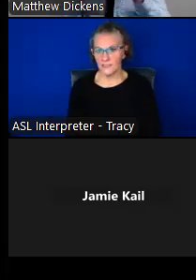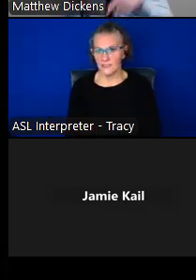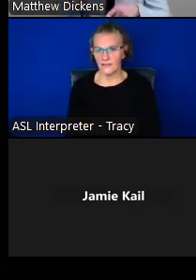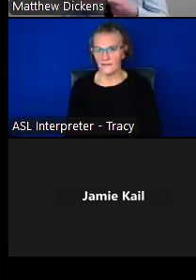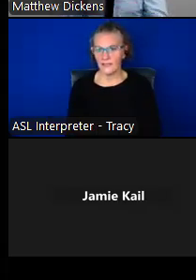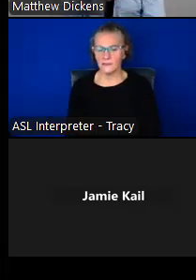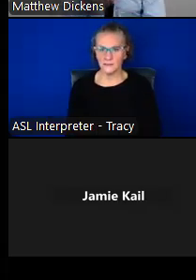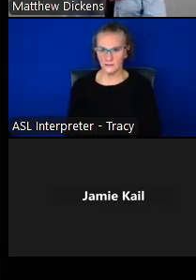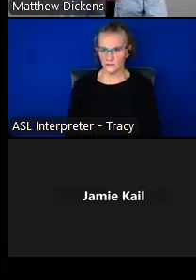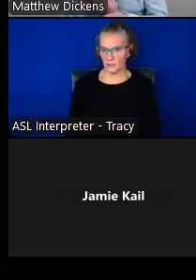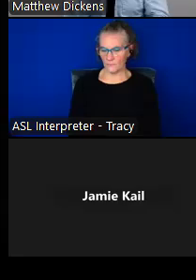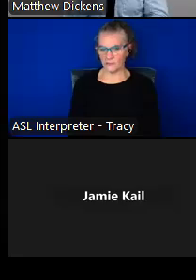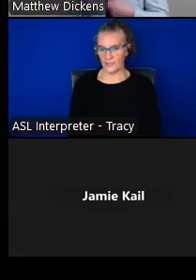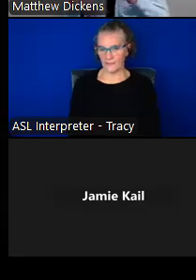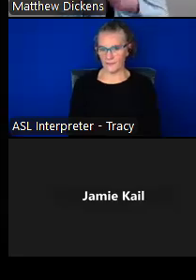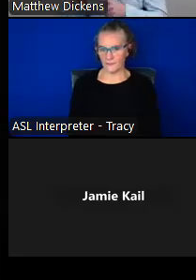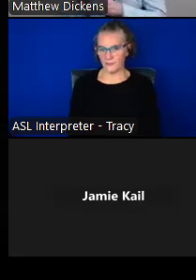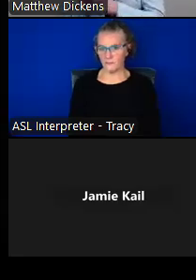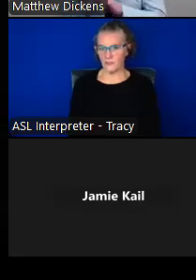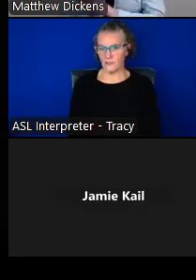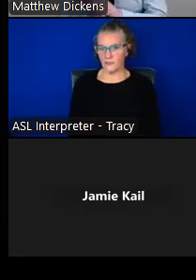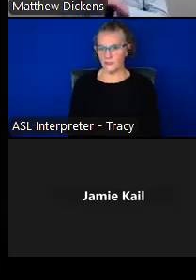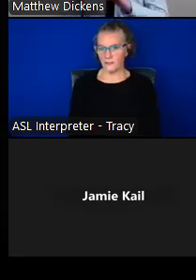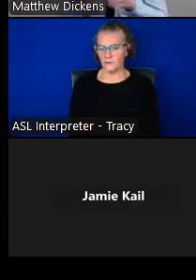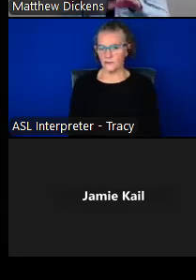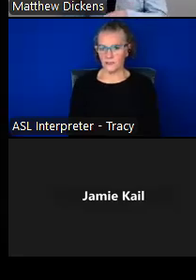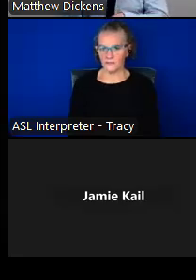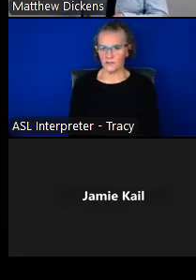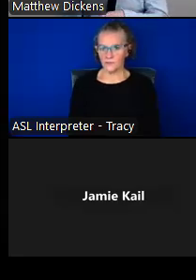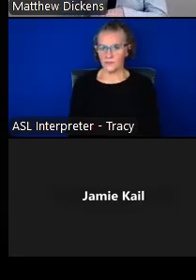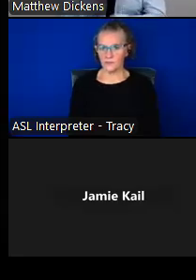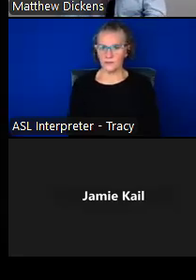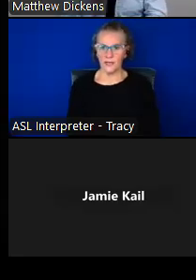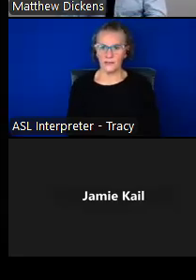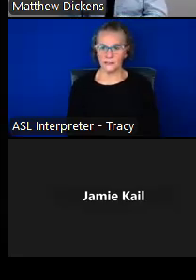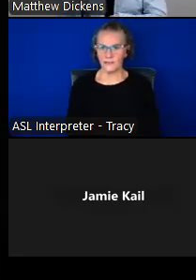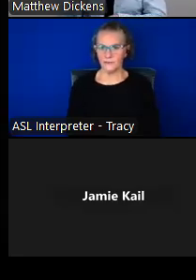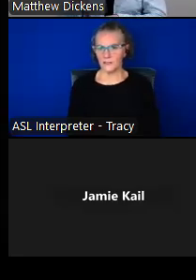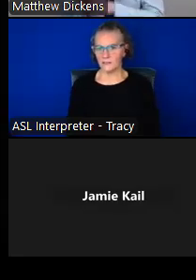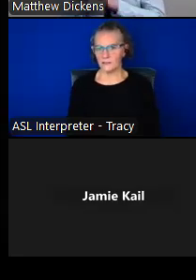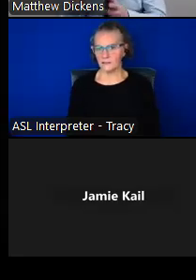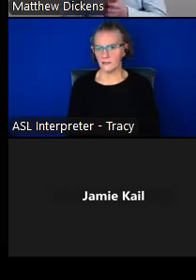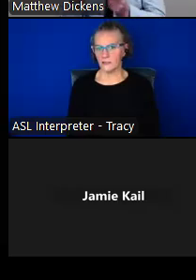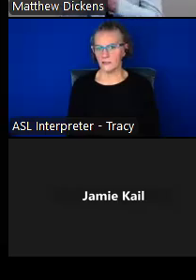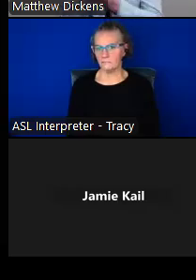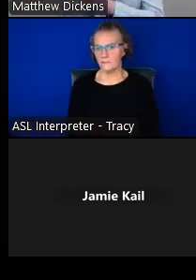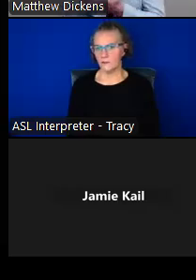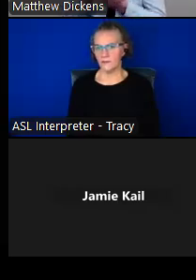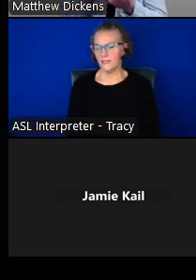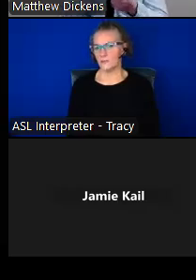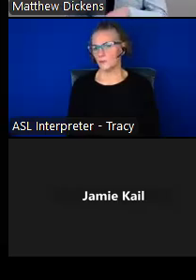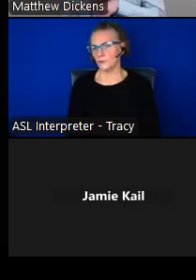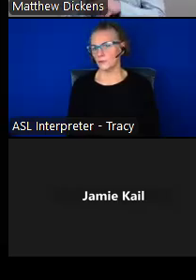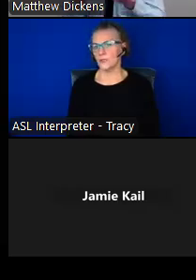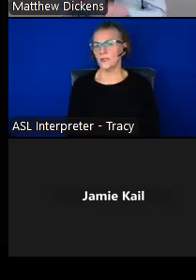disabilities, and they can't necessarily describe what is happening to them. Mhm. In those types of situations, how does APS or